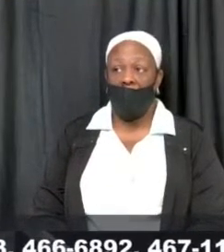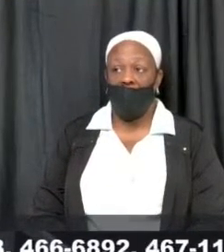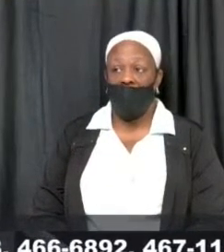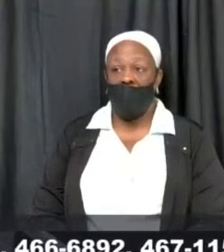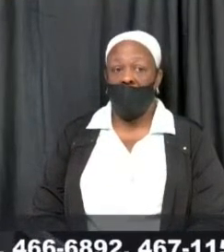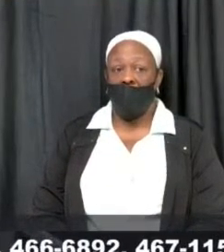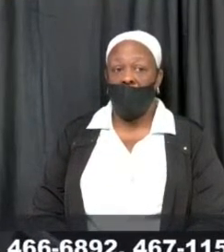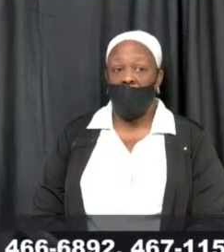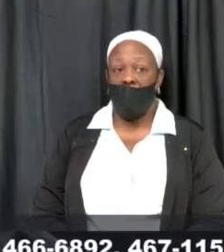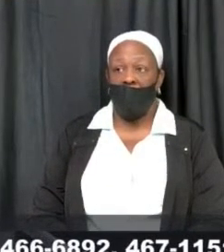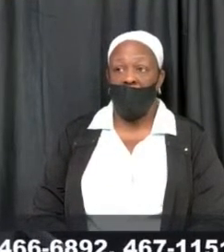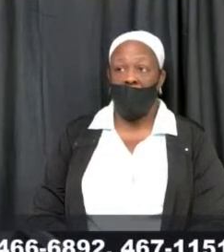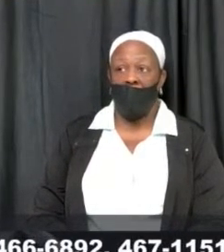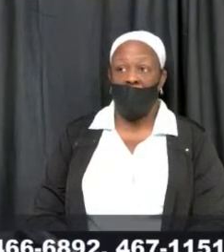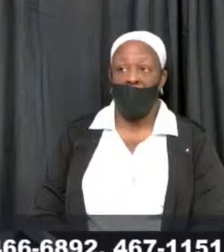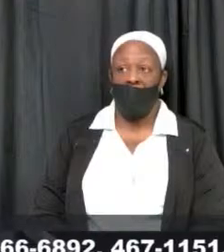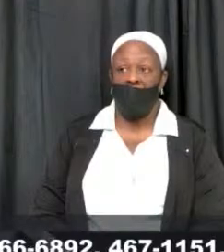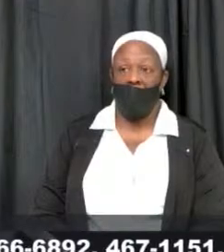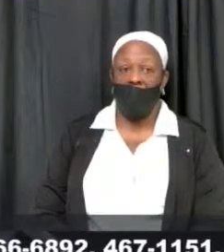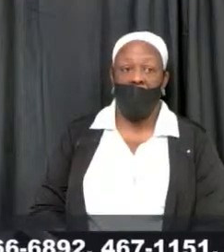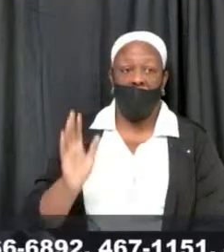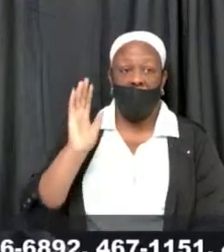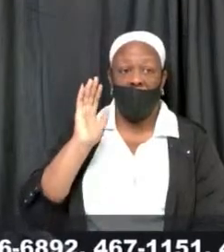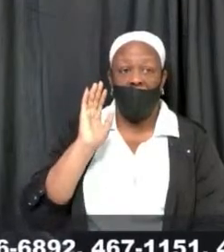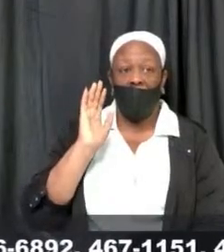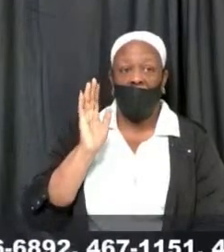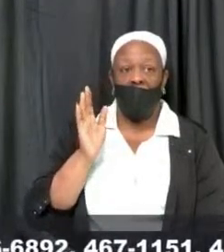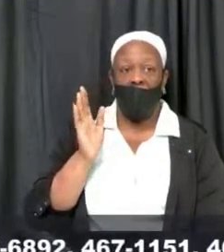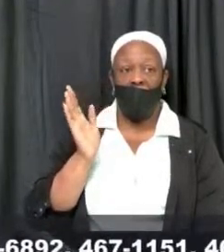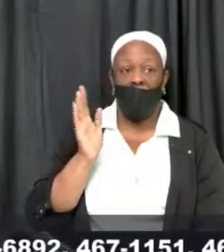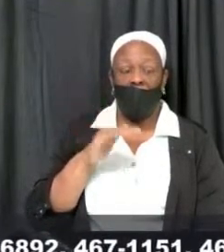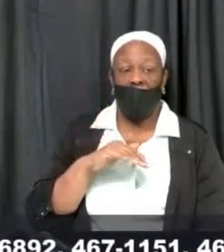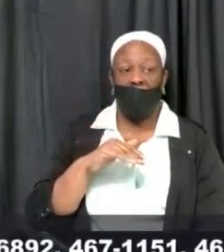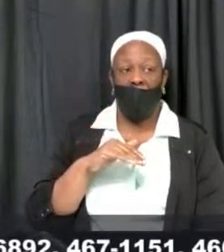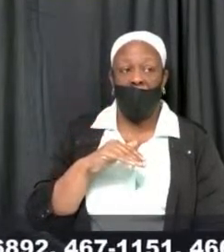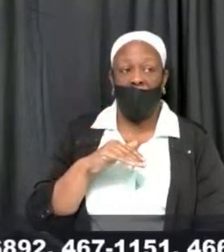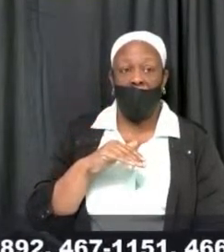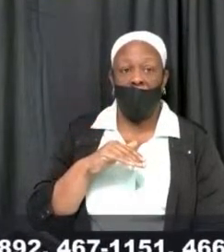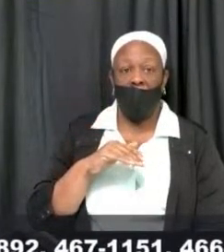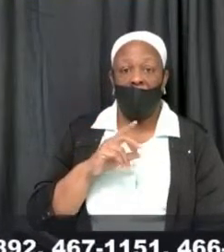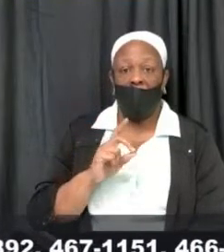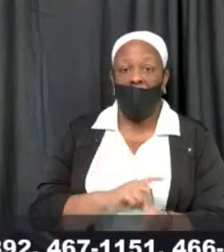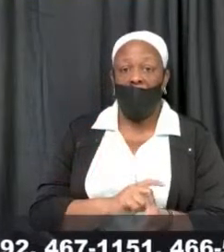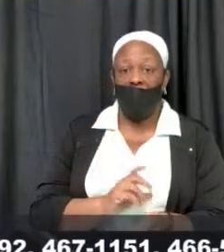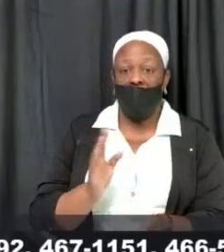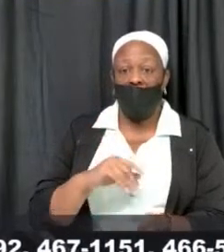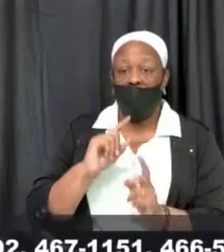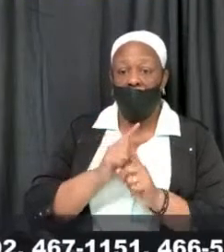Wilkinson to make a comment.